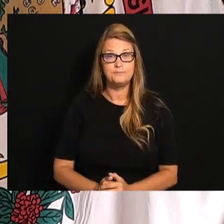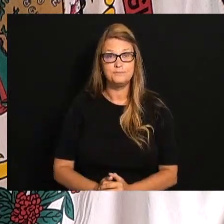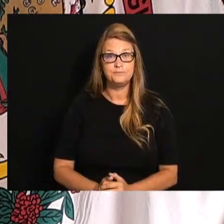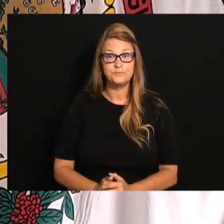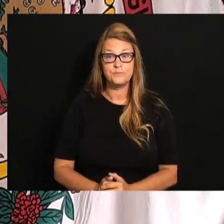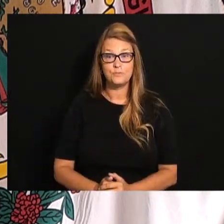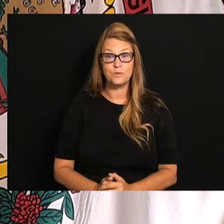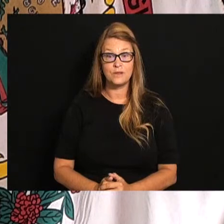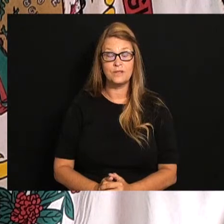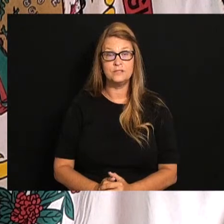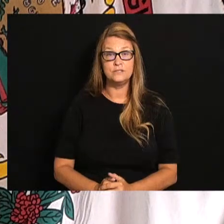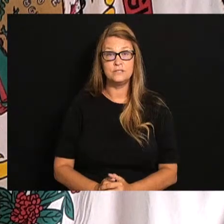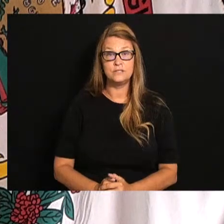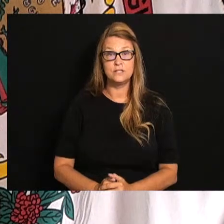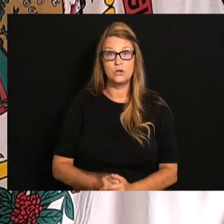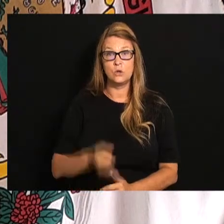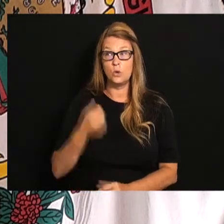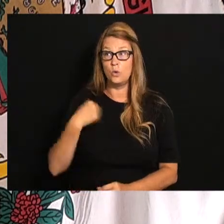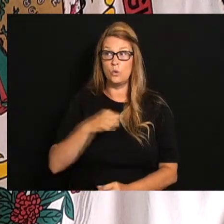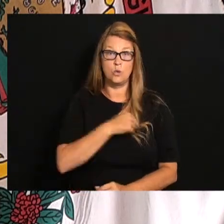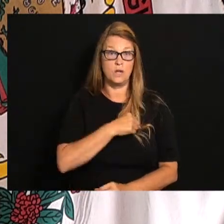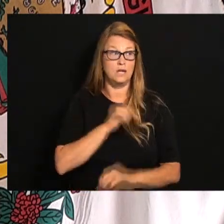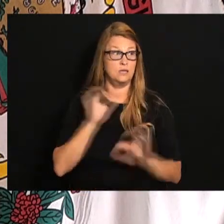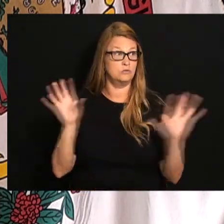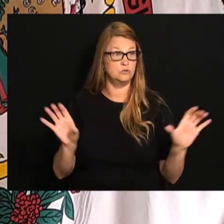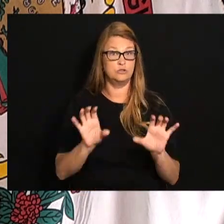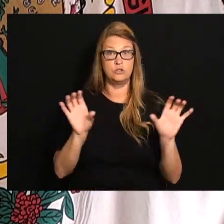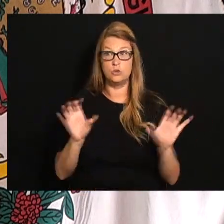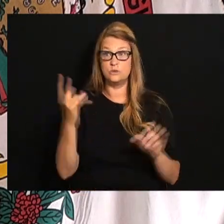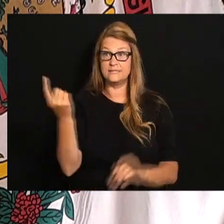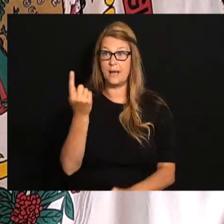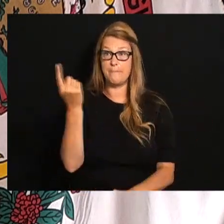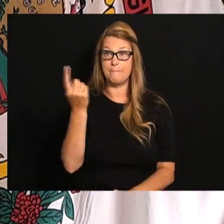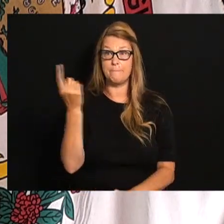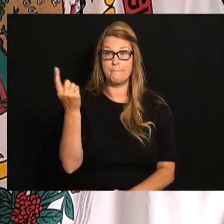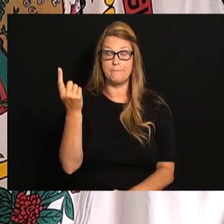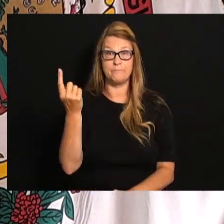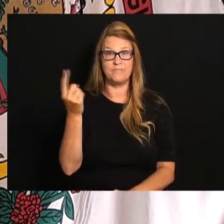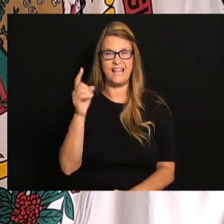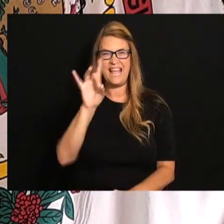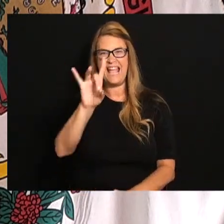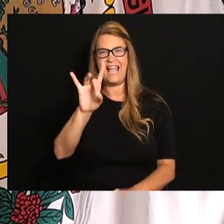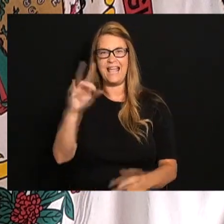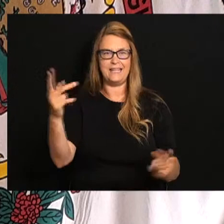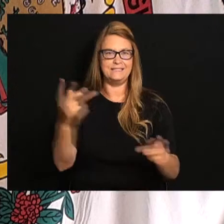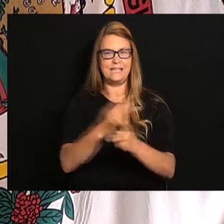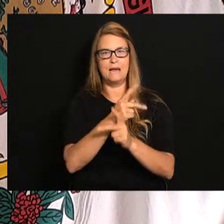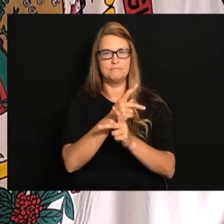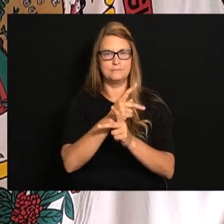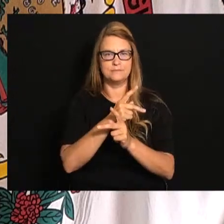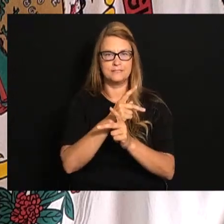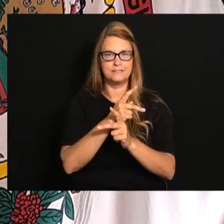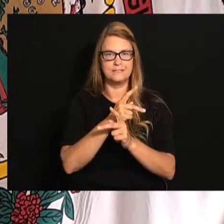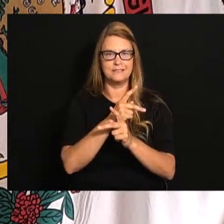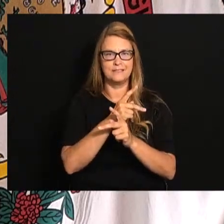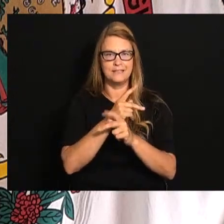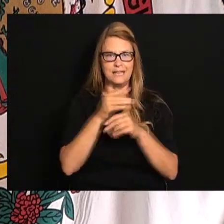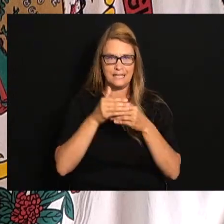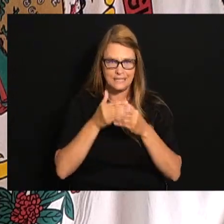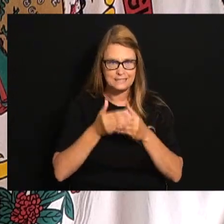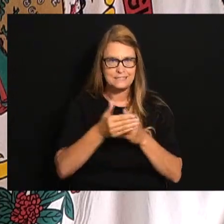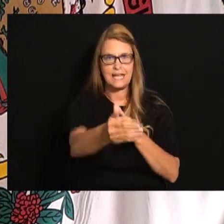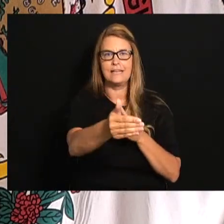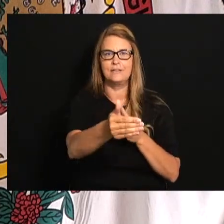very often do something, you know, that is 8 times in a row that we have set